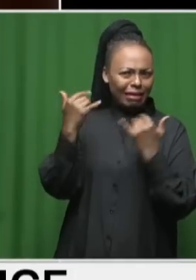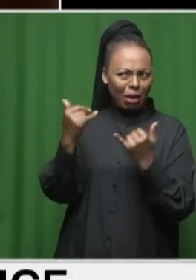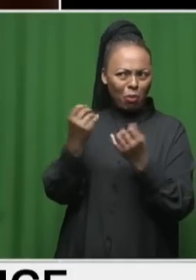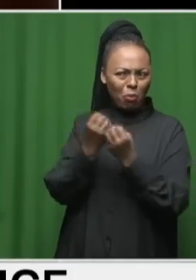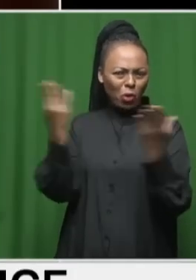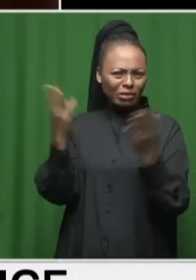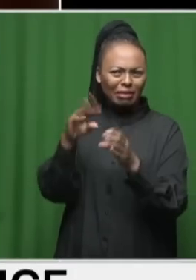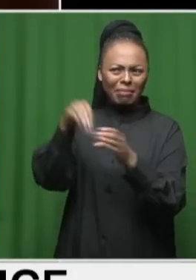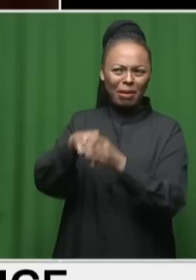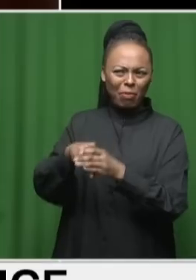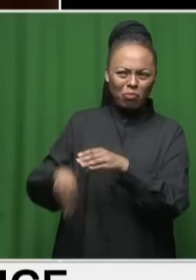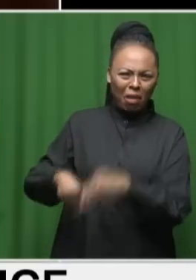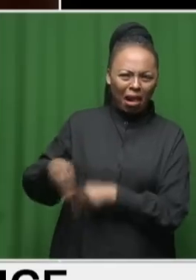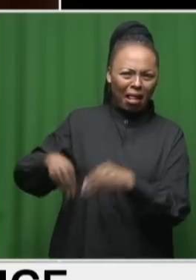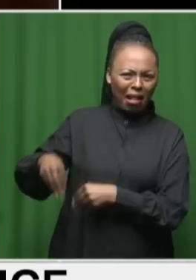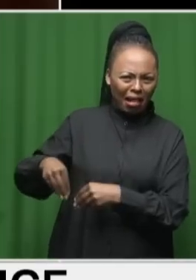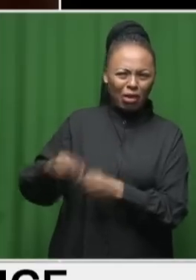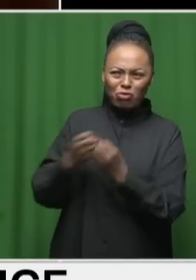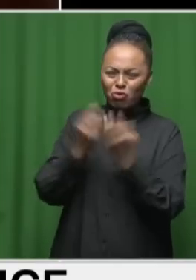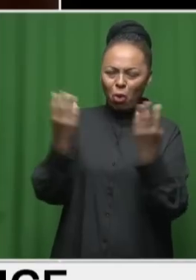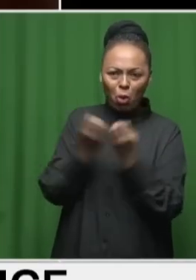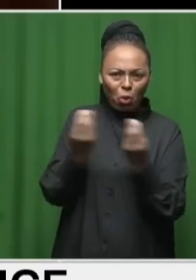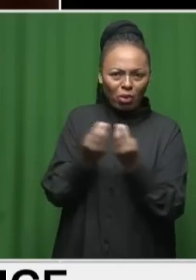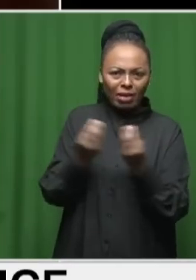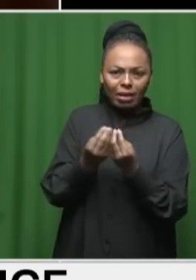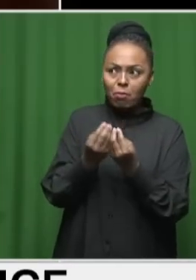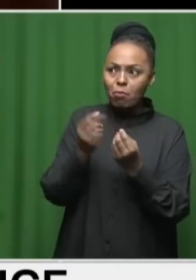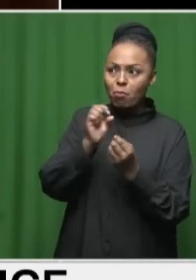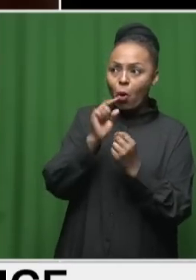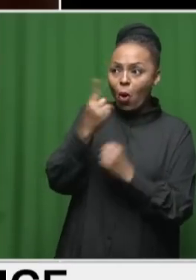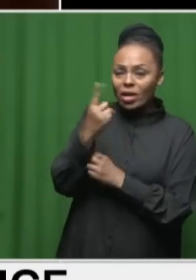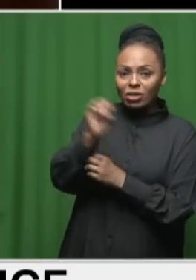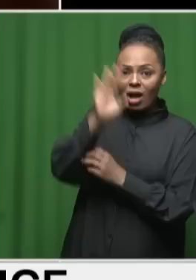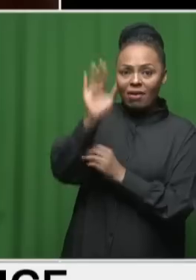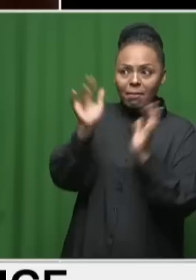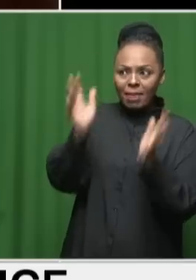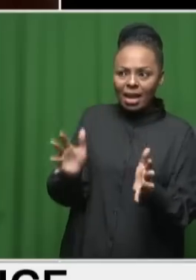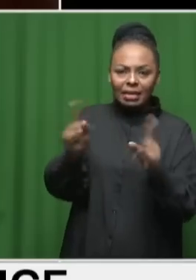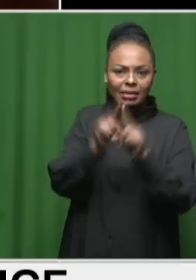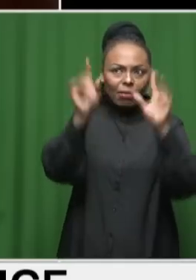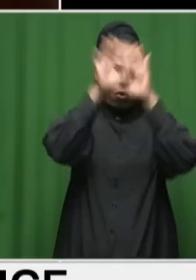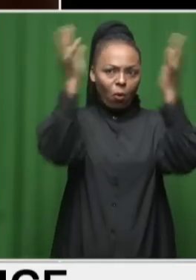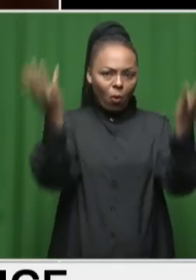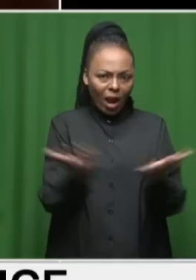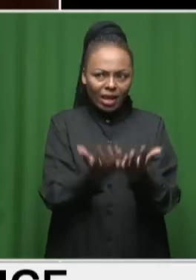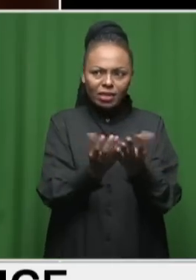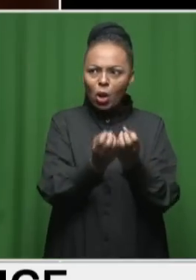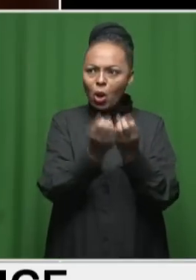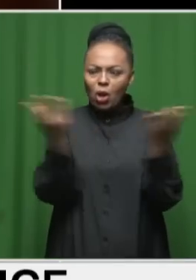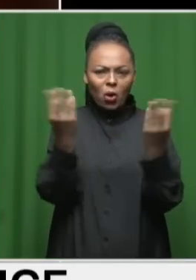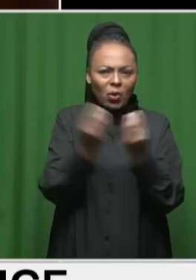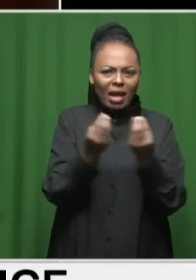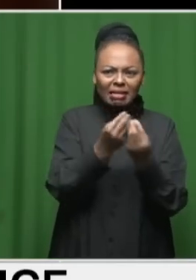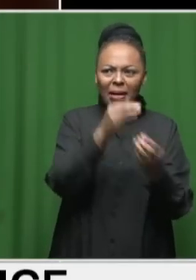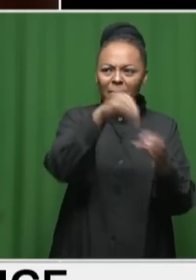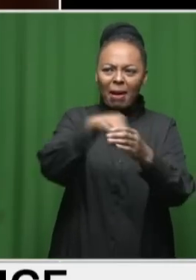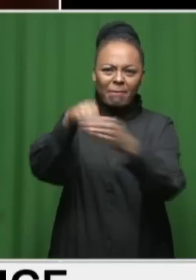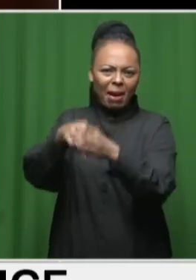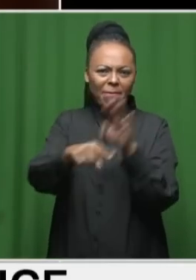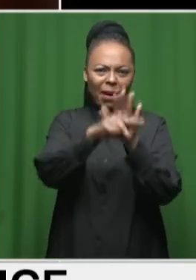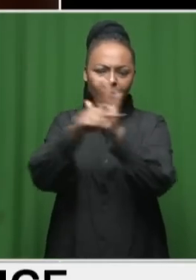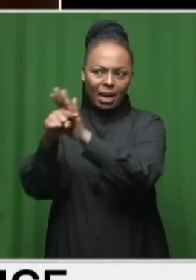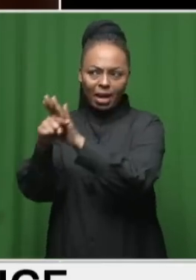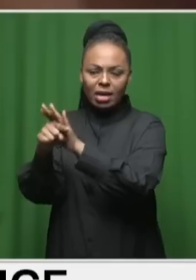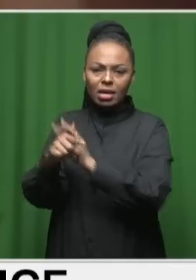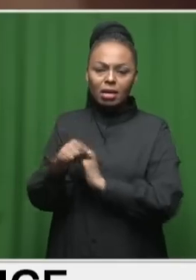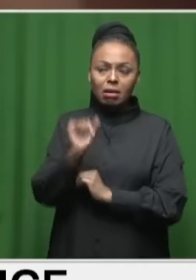scandal after scandal, not only in South Africa, but elsewhere in the world as well. Yeah, actually, their track record